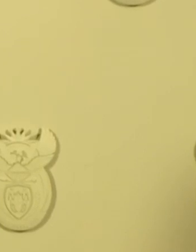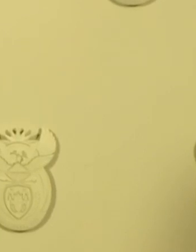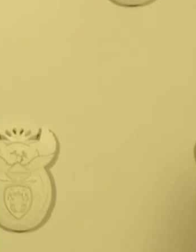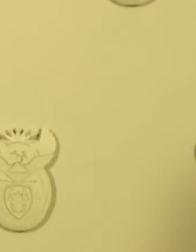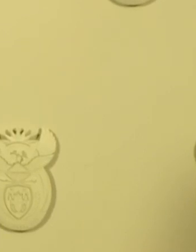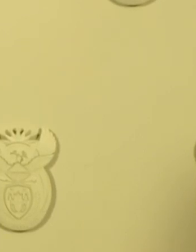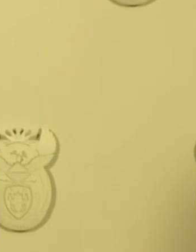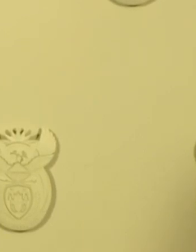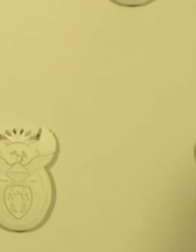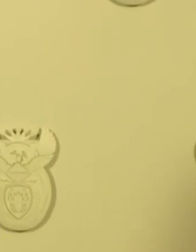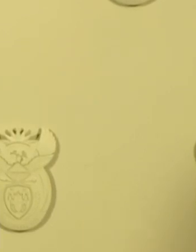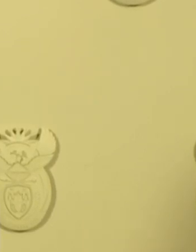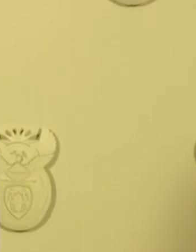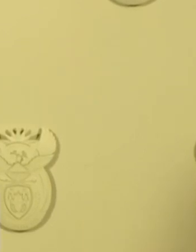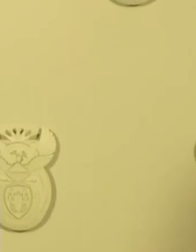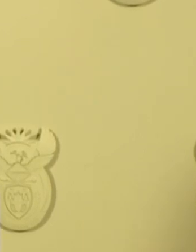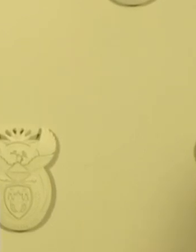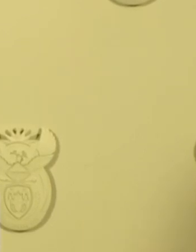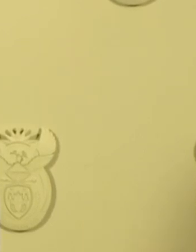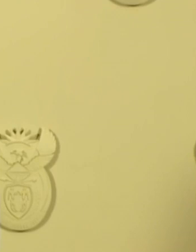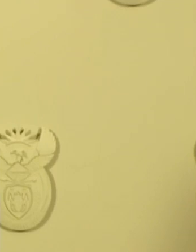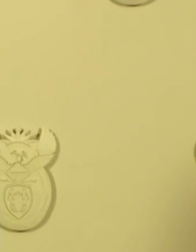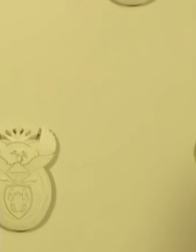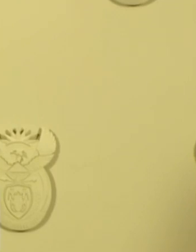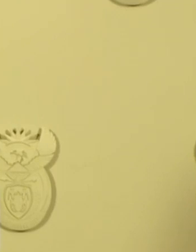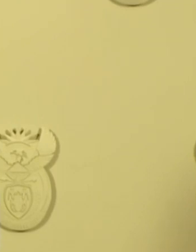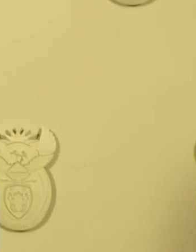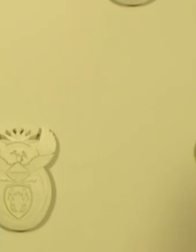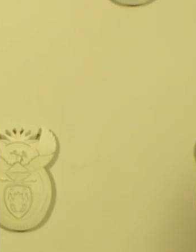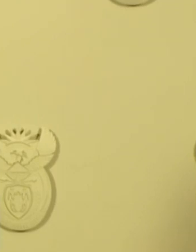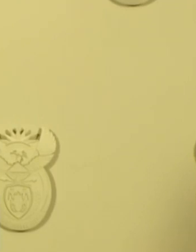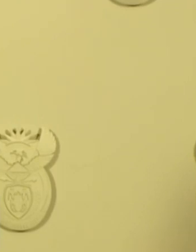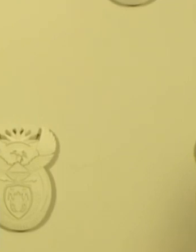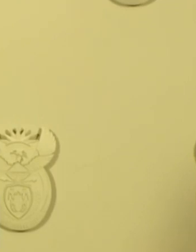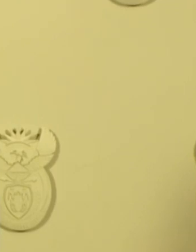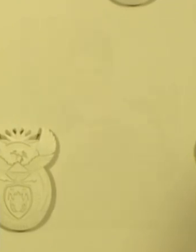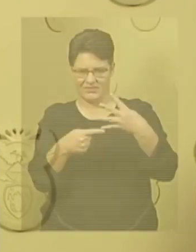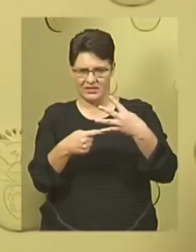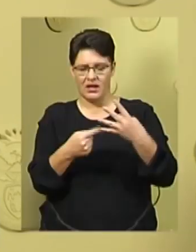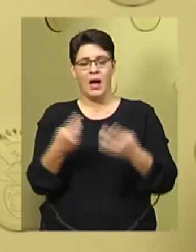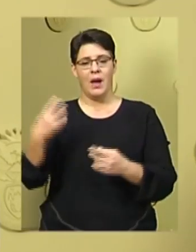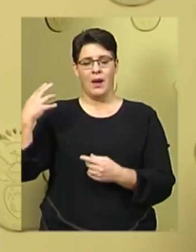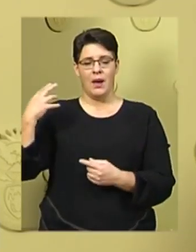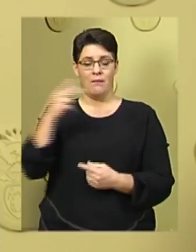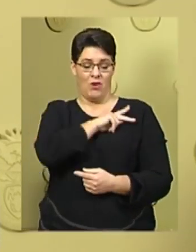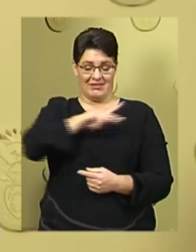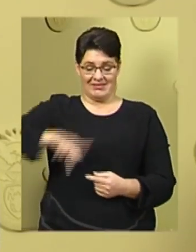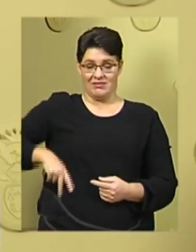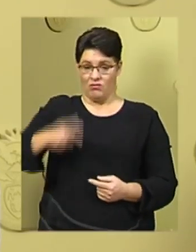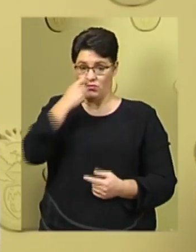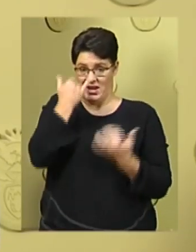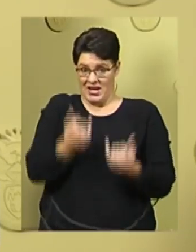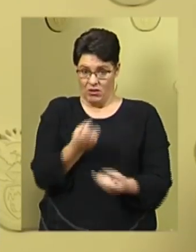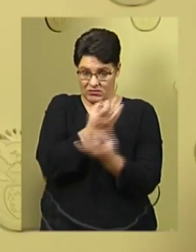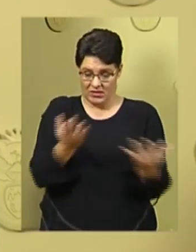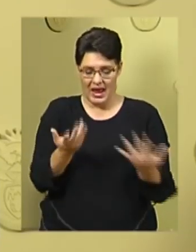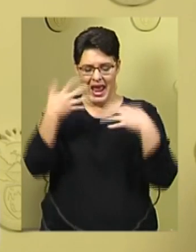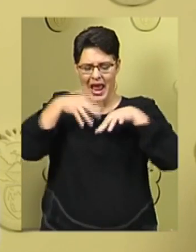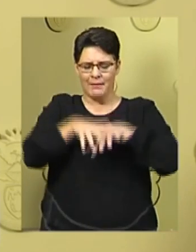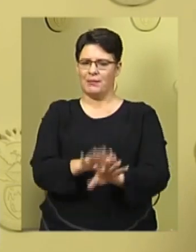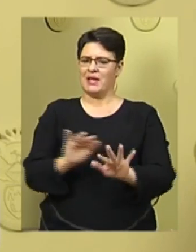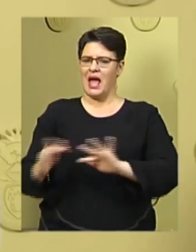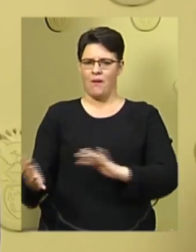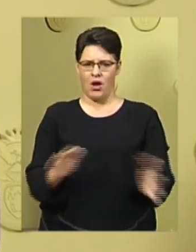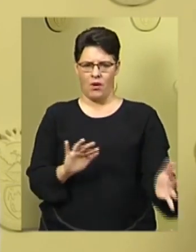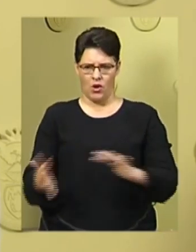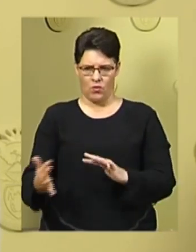DERCO will say how all these directives given by the president will be implemented.